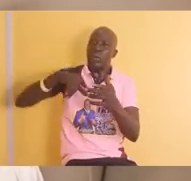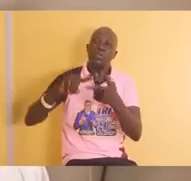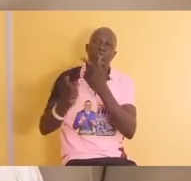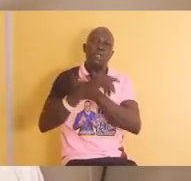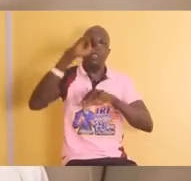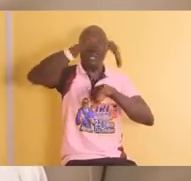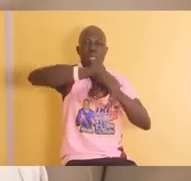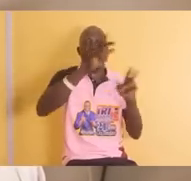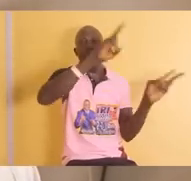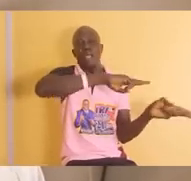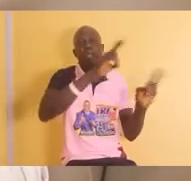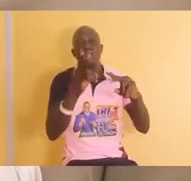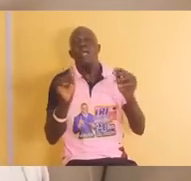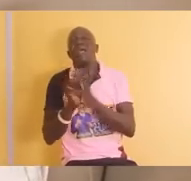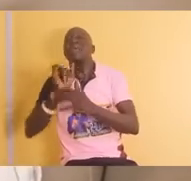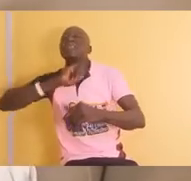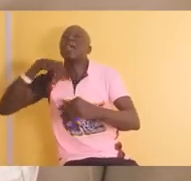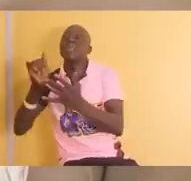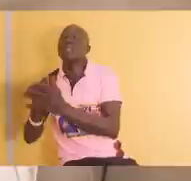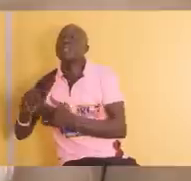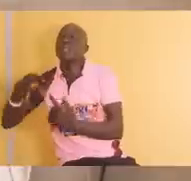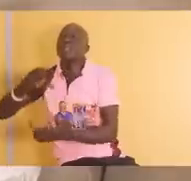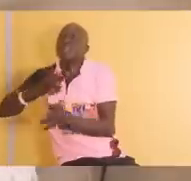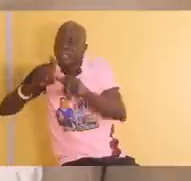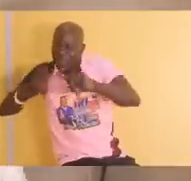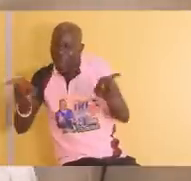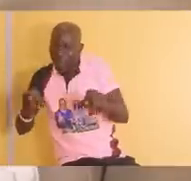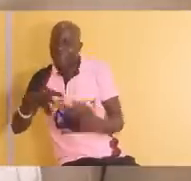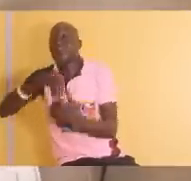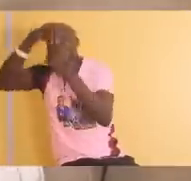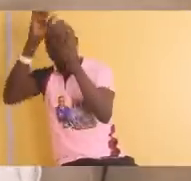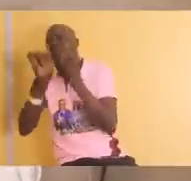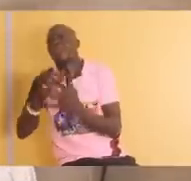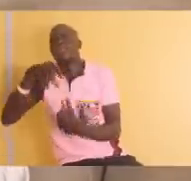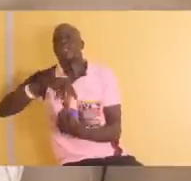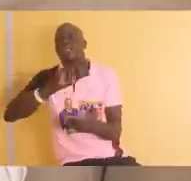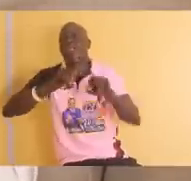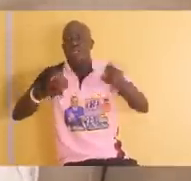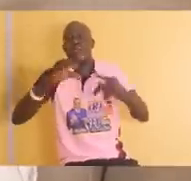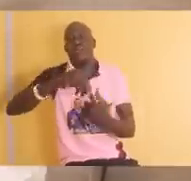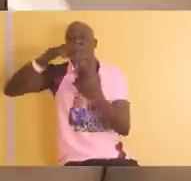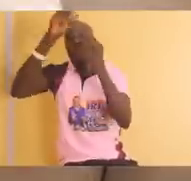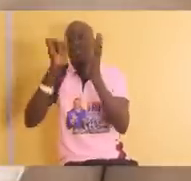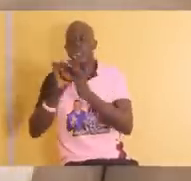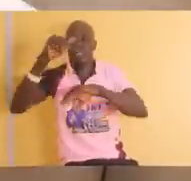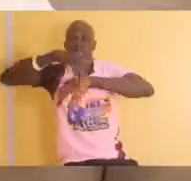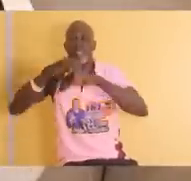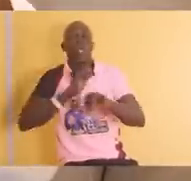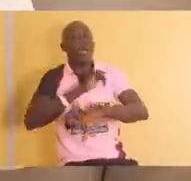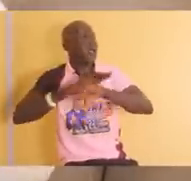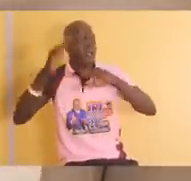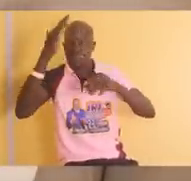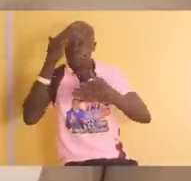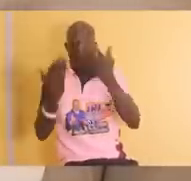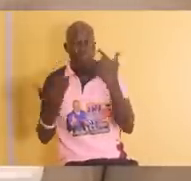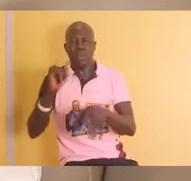ne. Tonight. Ni mo pe ni oru ara oto. A different night. Ya. Oru ara oto. A different night. Mi o mo boya won ki ri